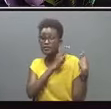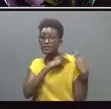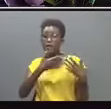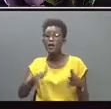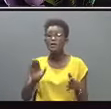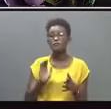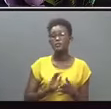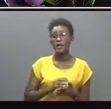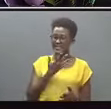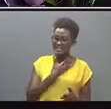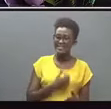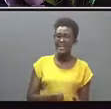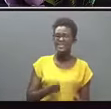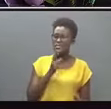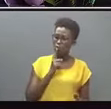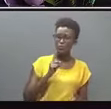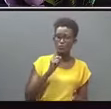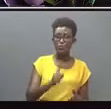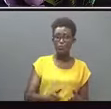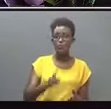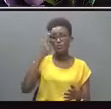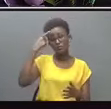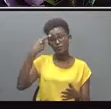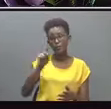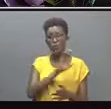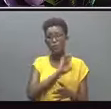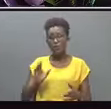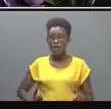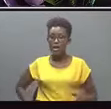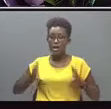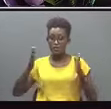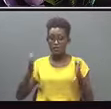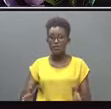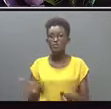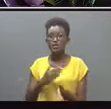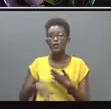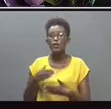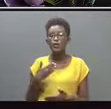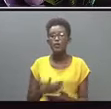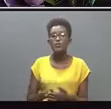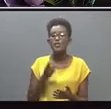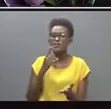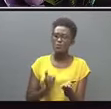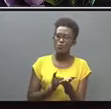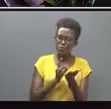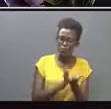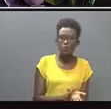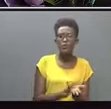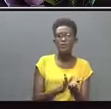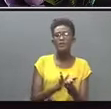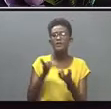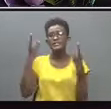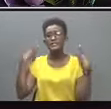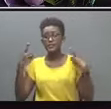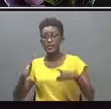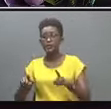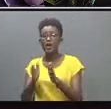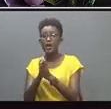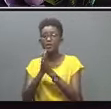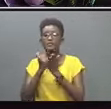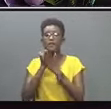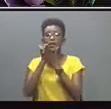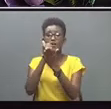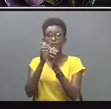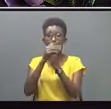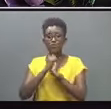the authority for every believer. So casting out devils, healing the sick, it is the food for